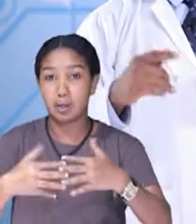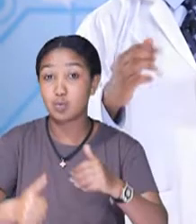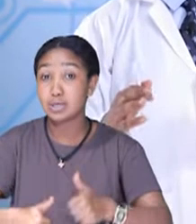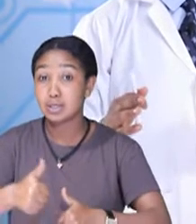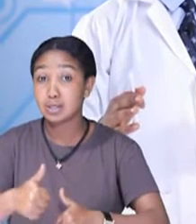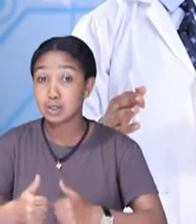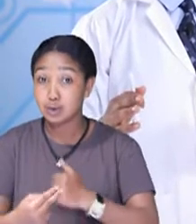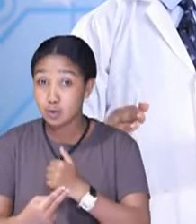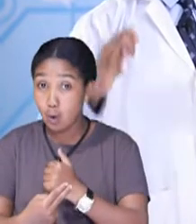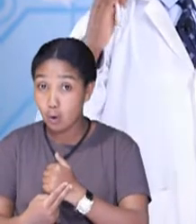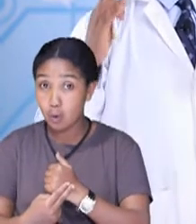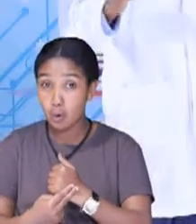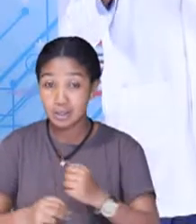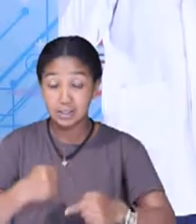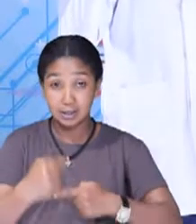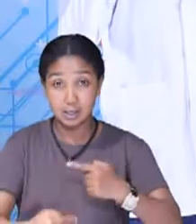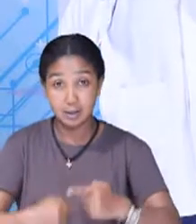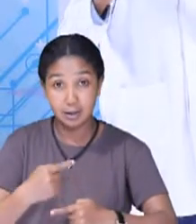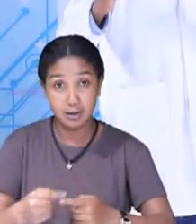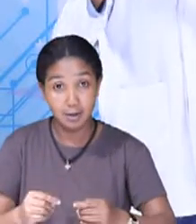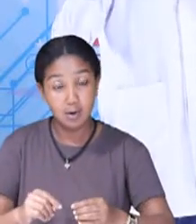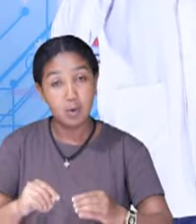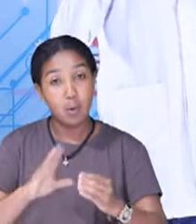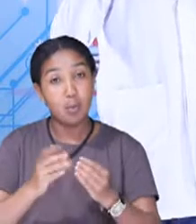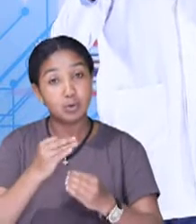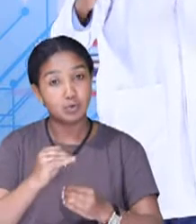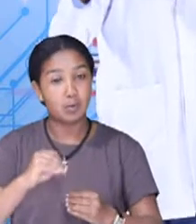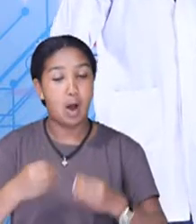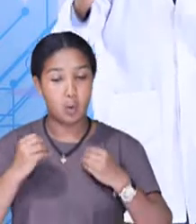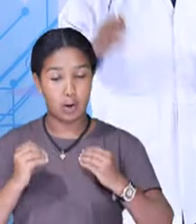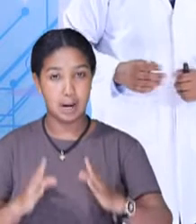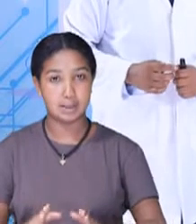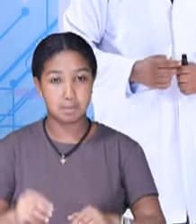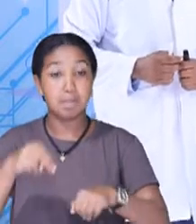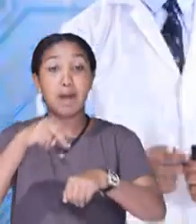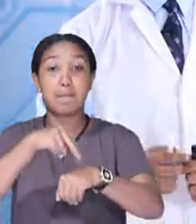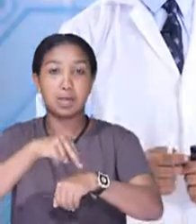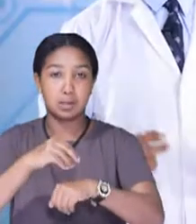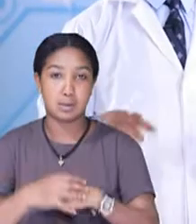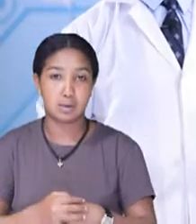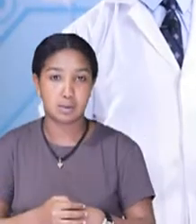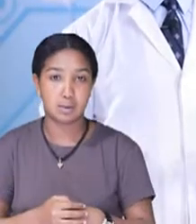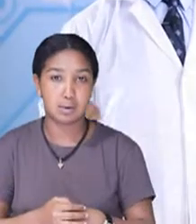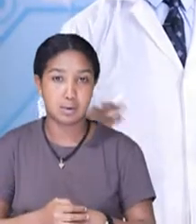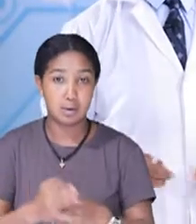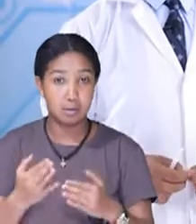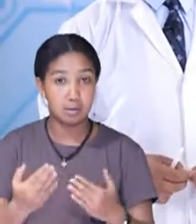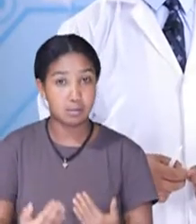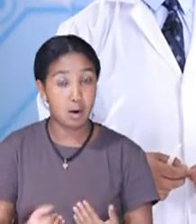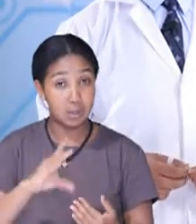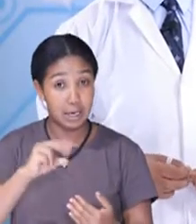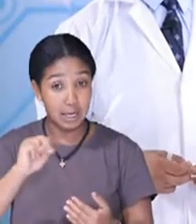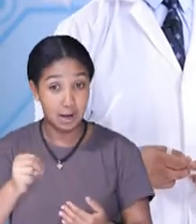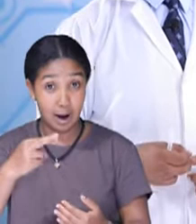which store the genetic composition of an organism permanently. Nowadays, DNA